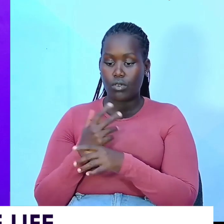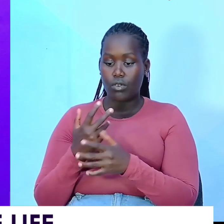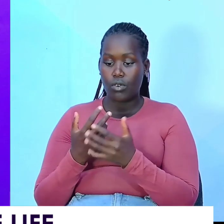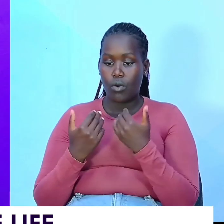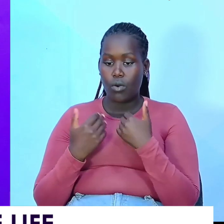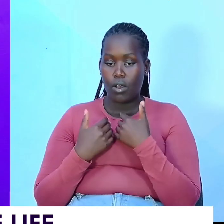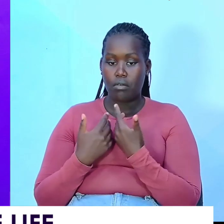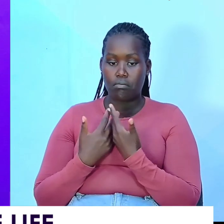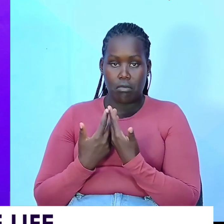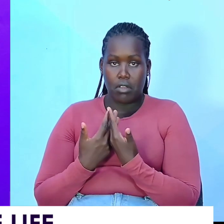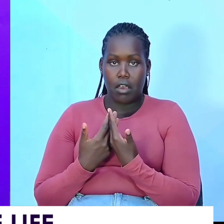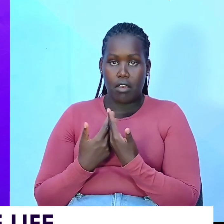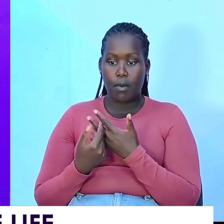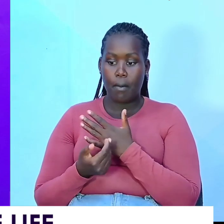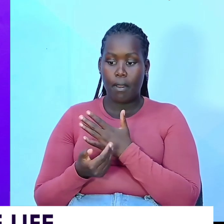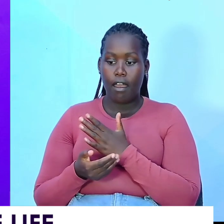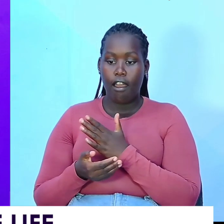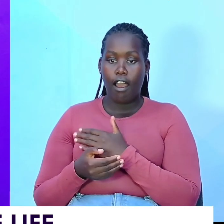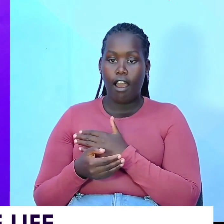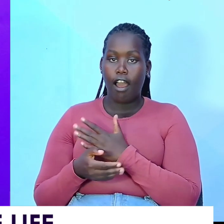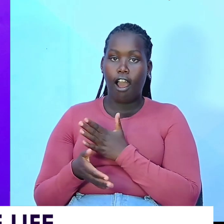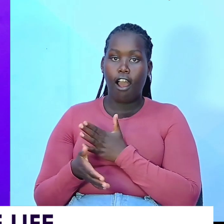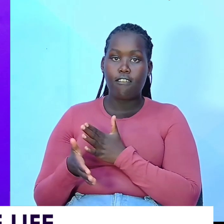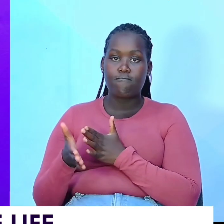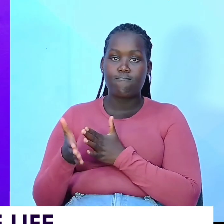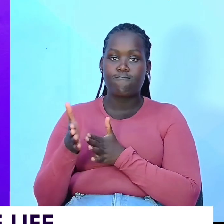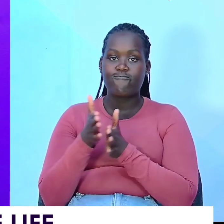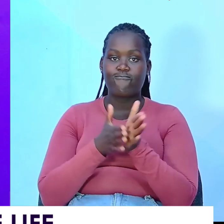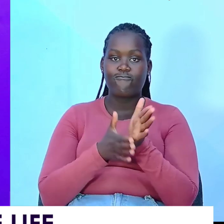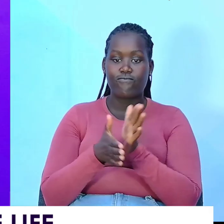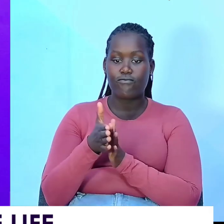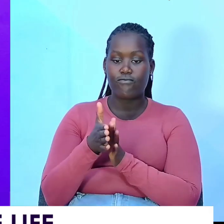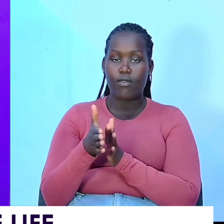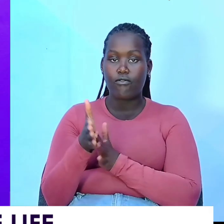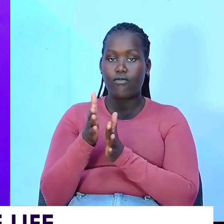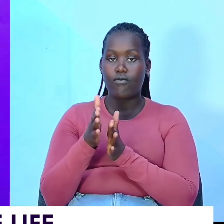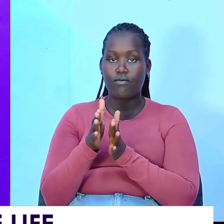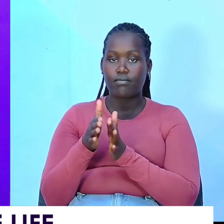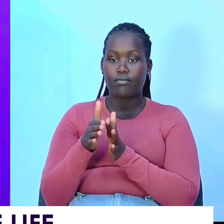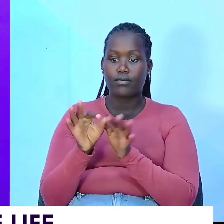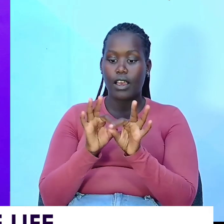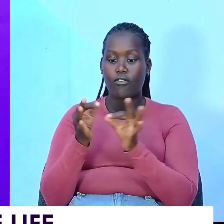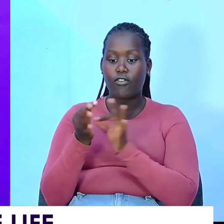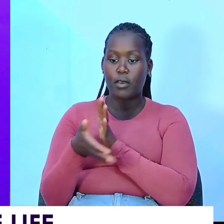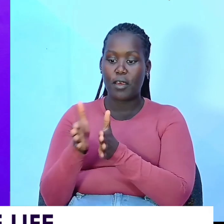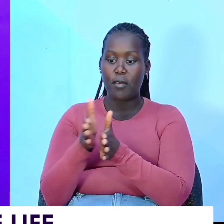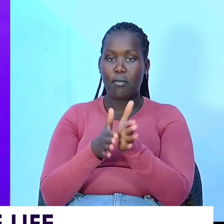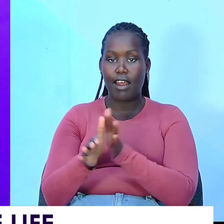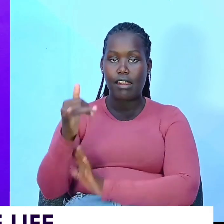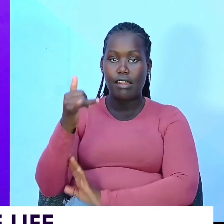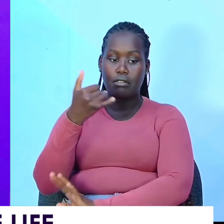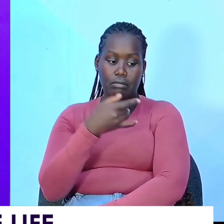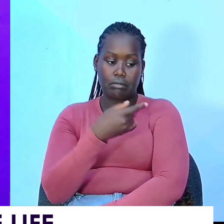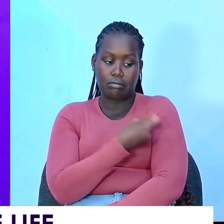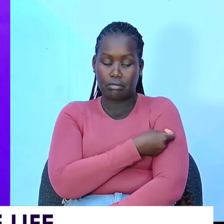on them. Maybe they just take them for that jab. These children are under 18, but they